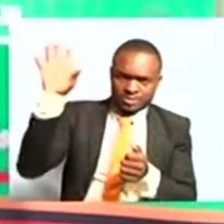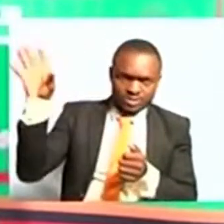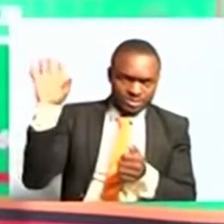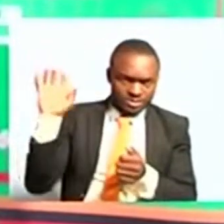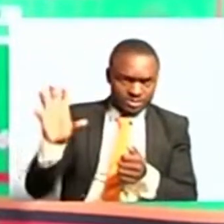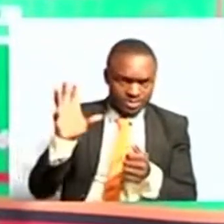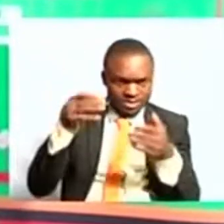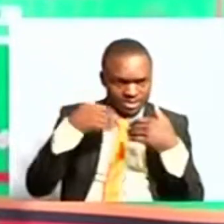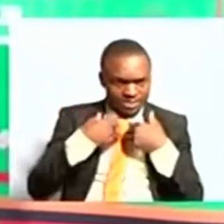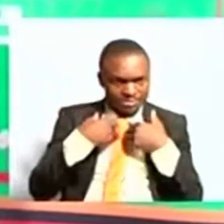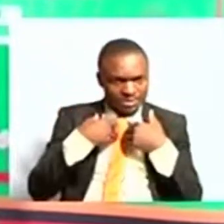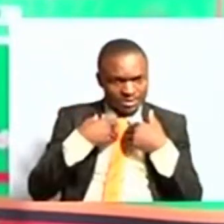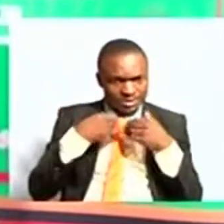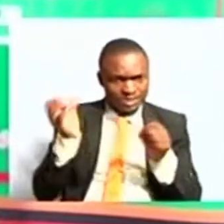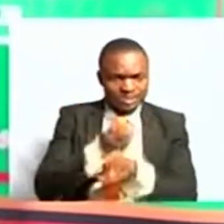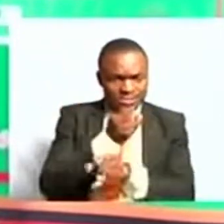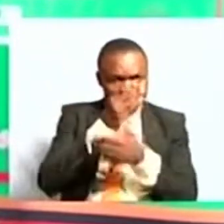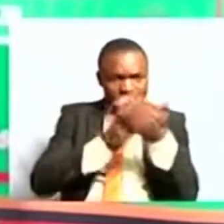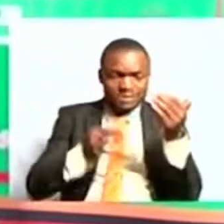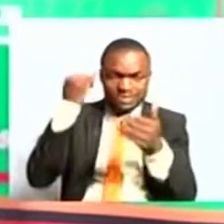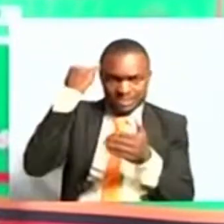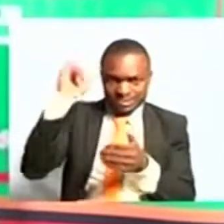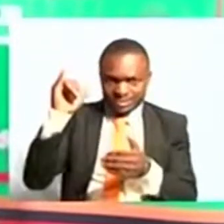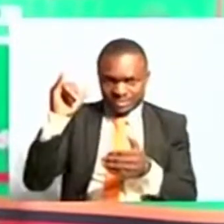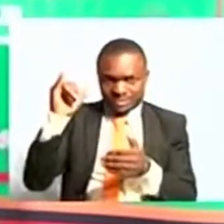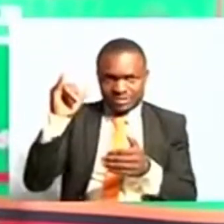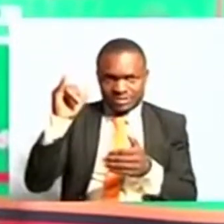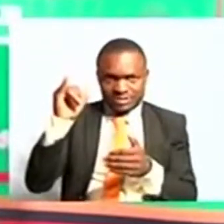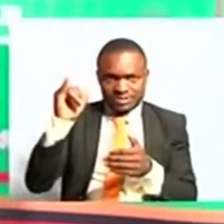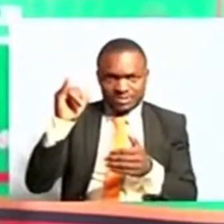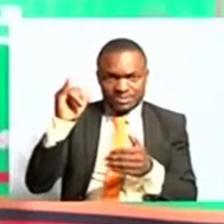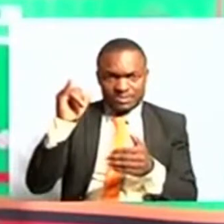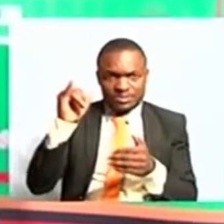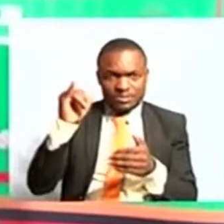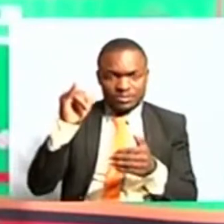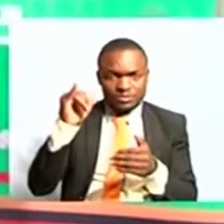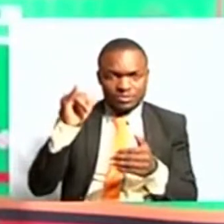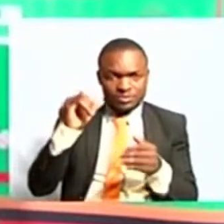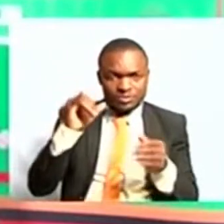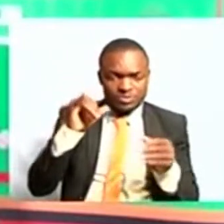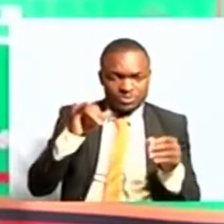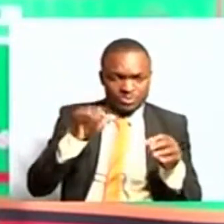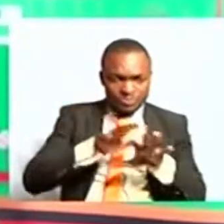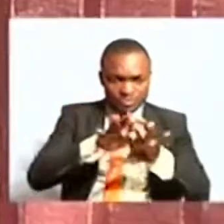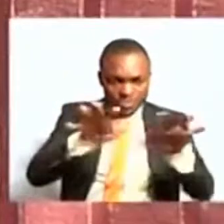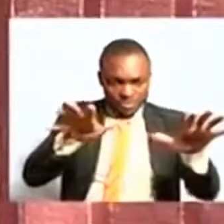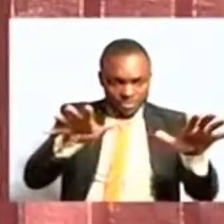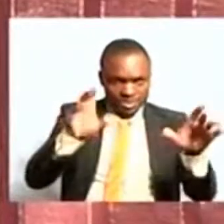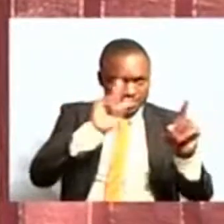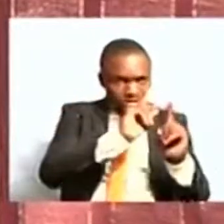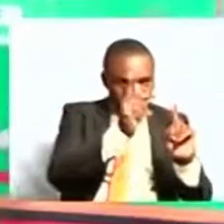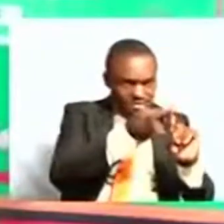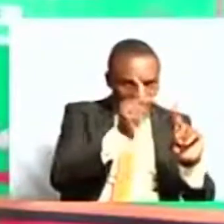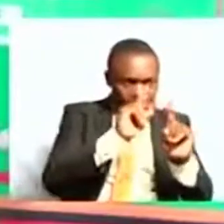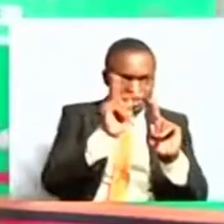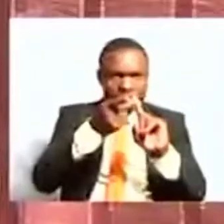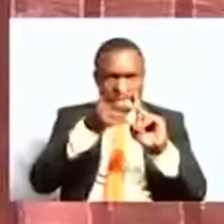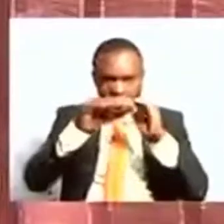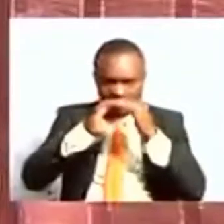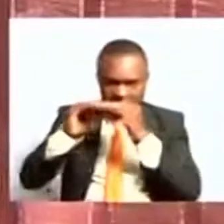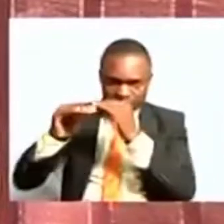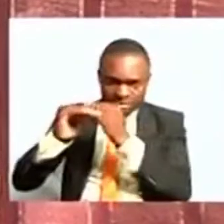an initiative maybe to drop it down to district level? Or selected districts?